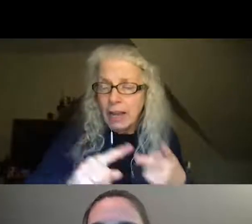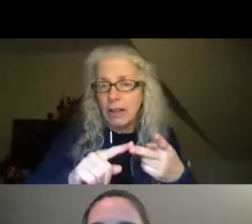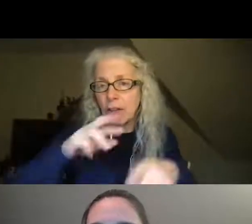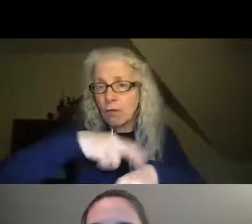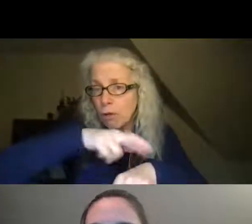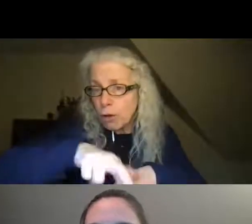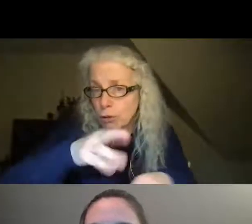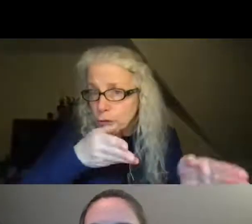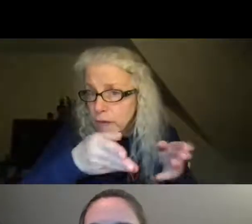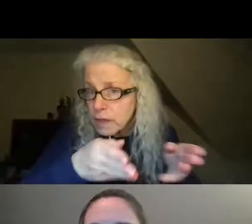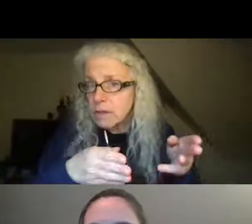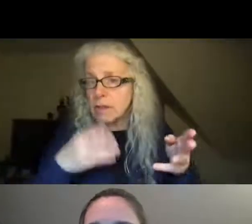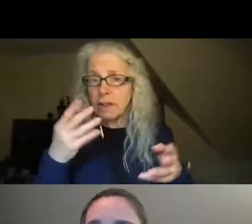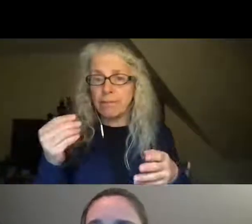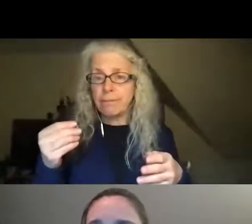and different